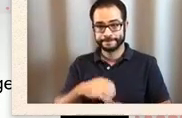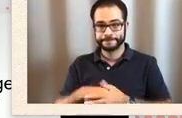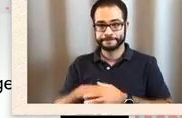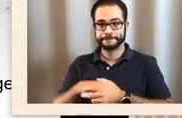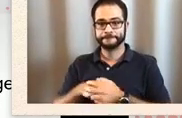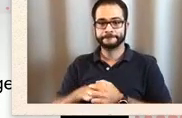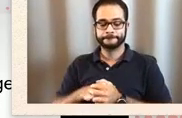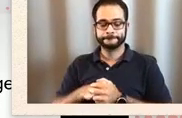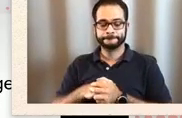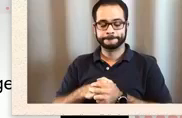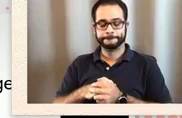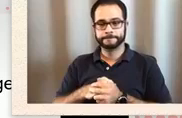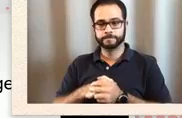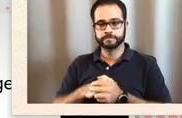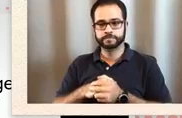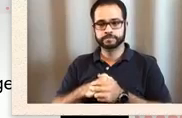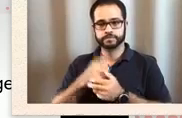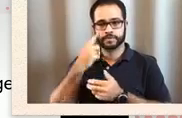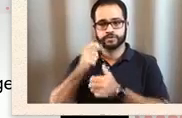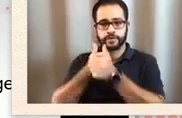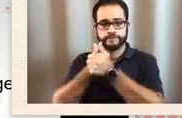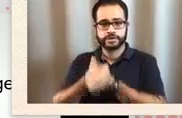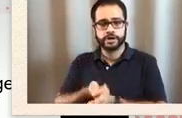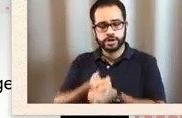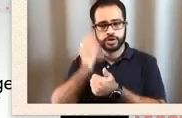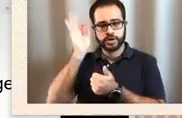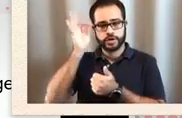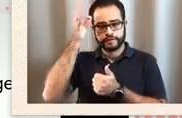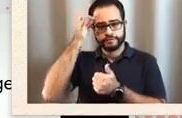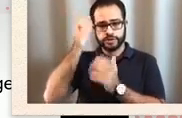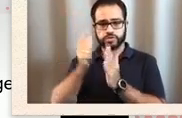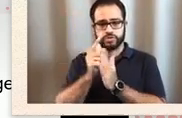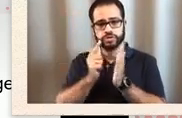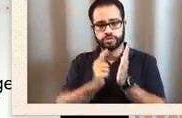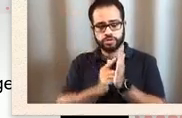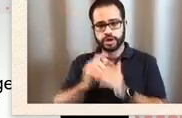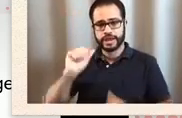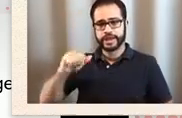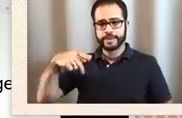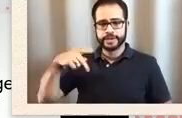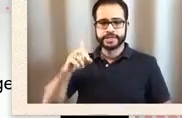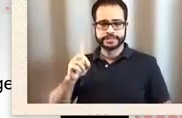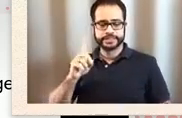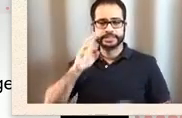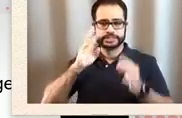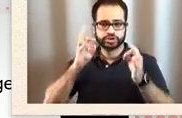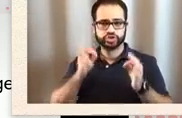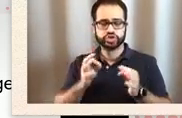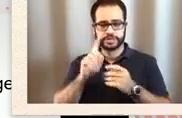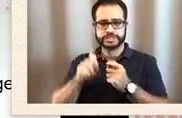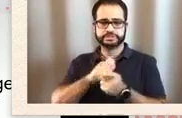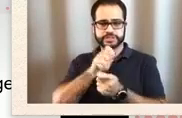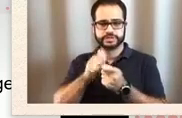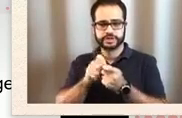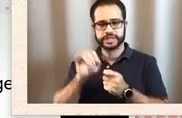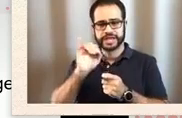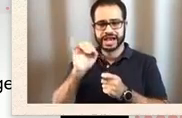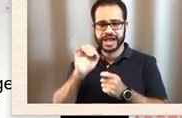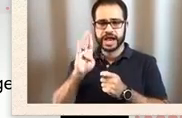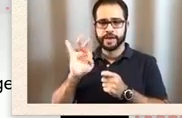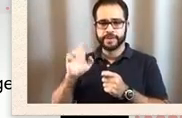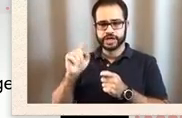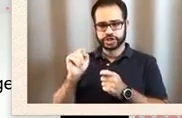To comply with this federal mandate, APD has determined that certain iBudget waiver services fall within